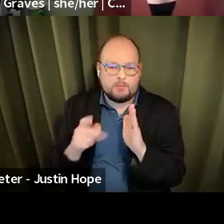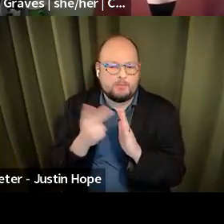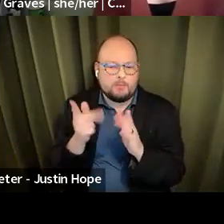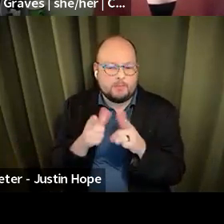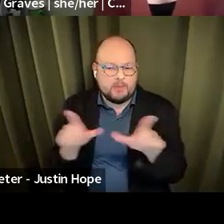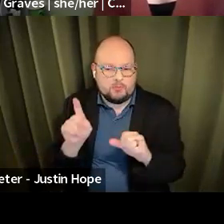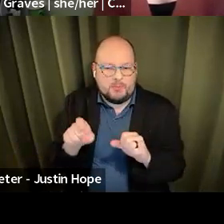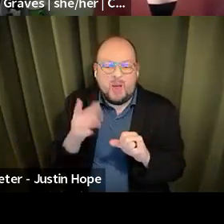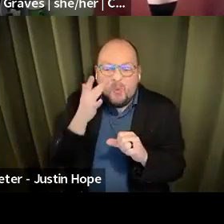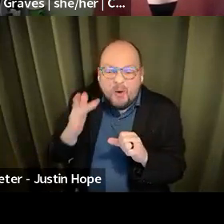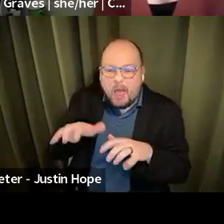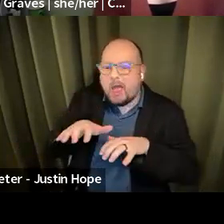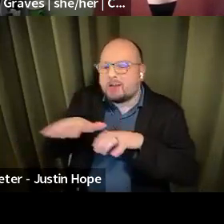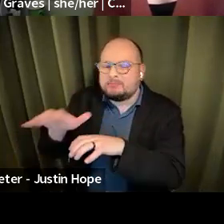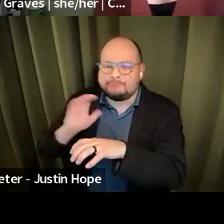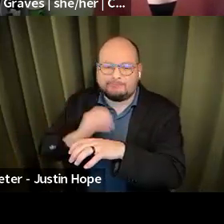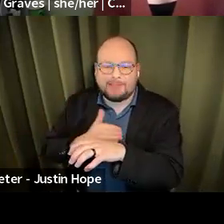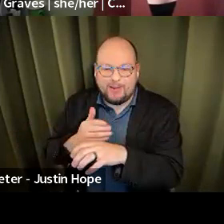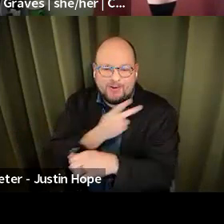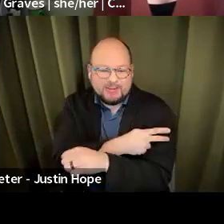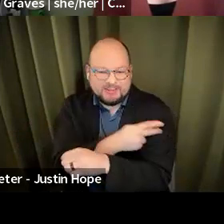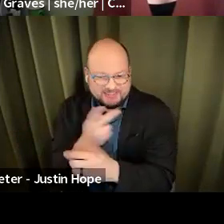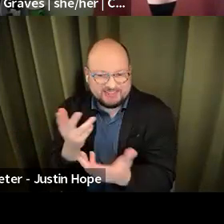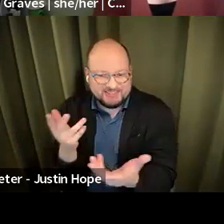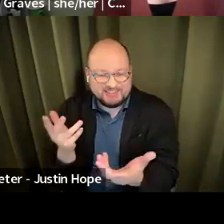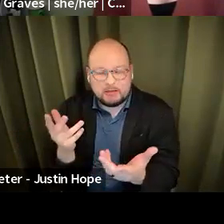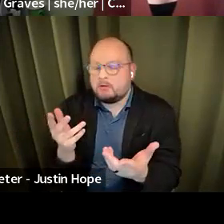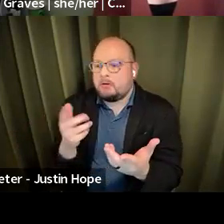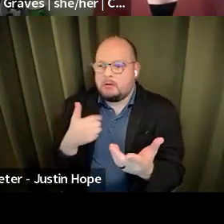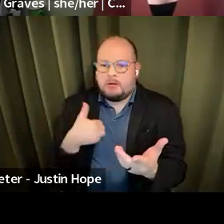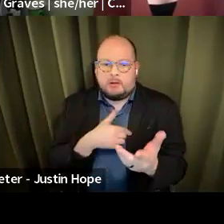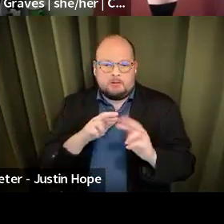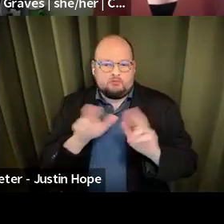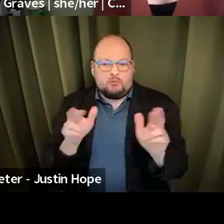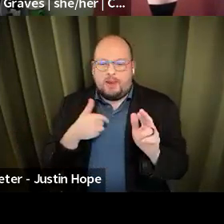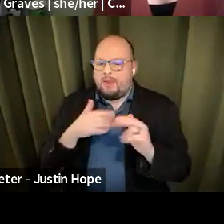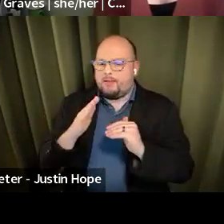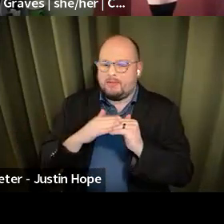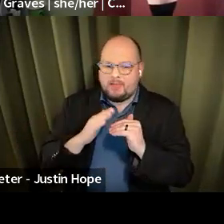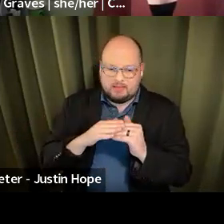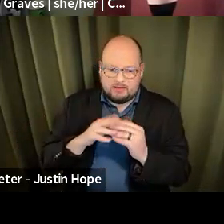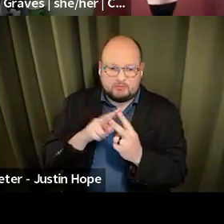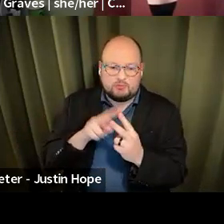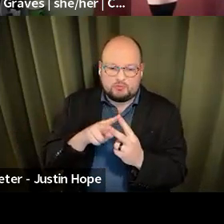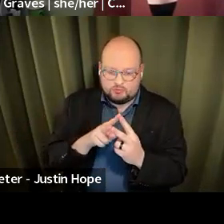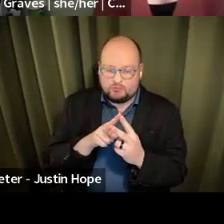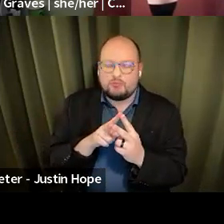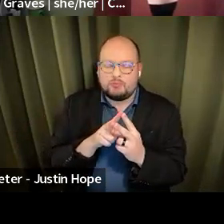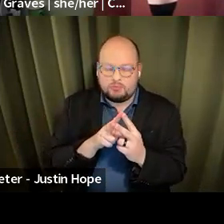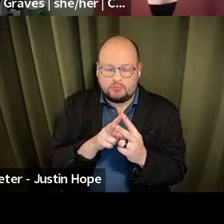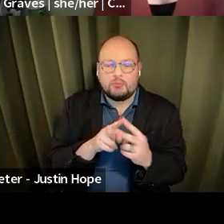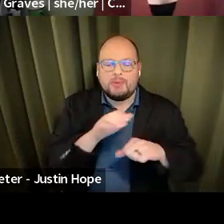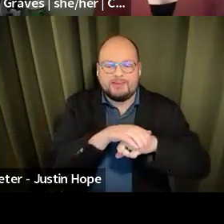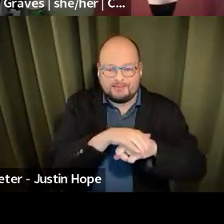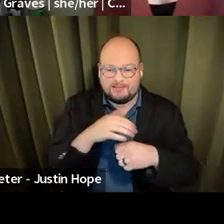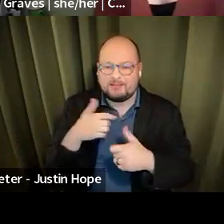huge population that we have. So we do provide everything at least in Spanish and English. Great. Fabian, it looked like you were going to